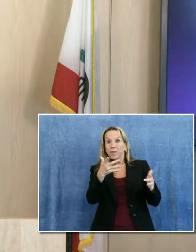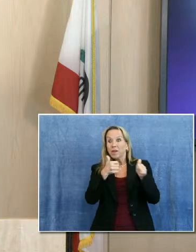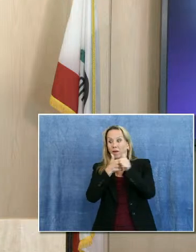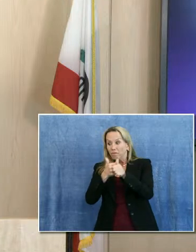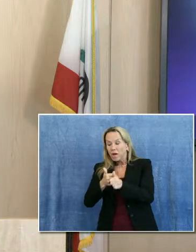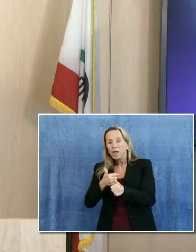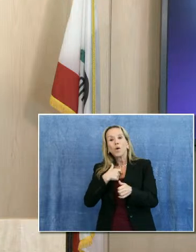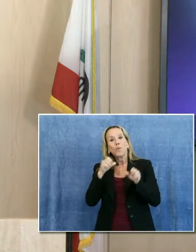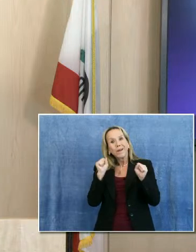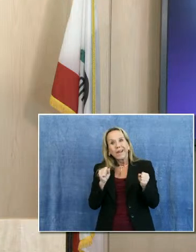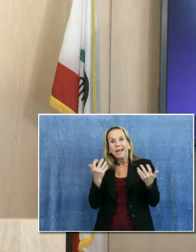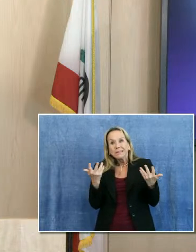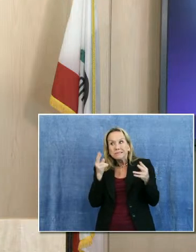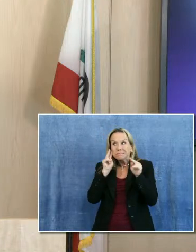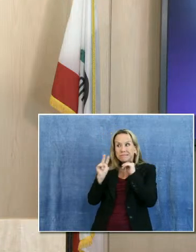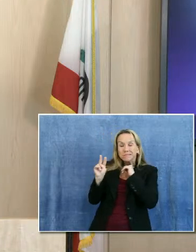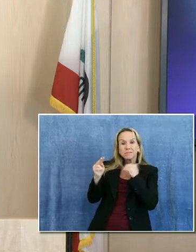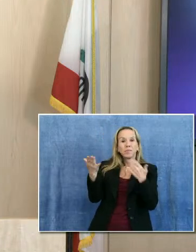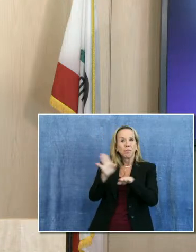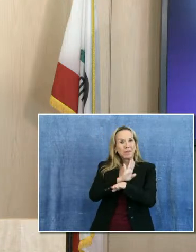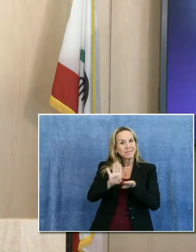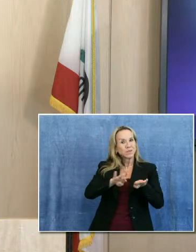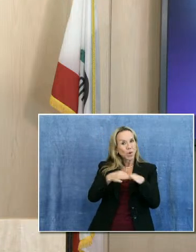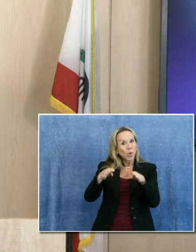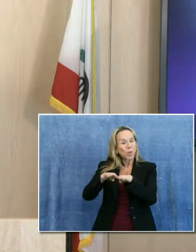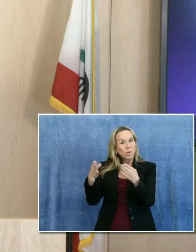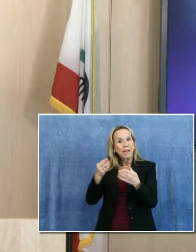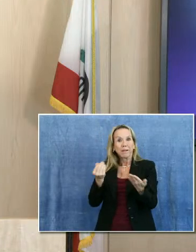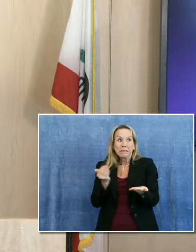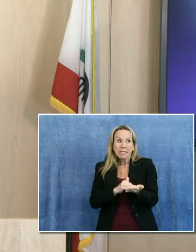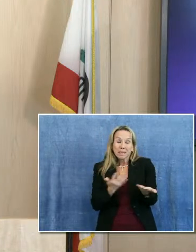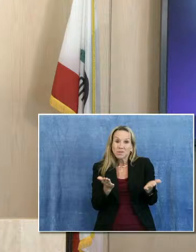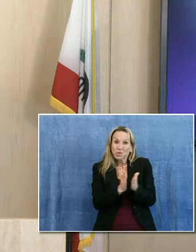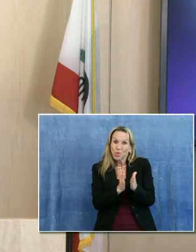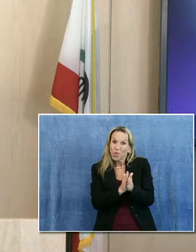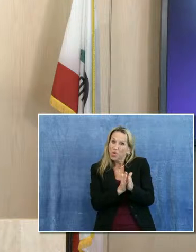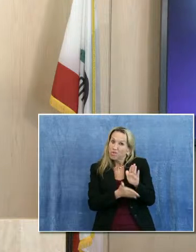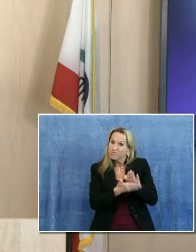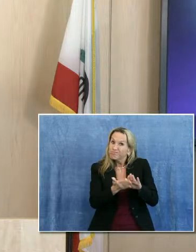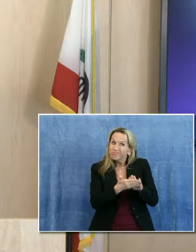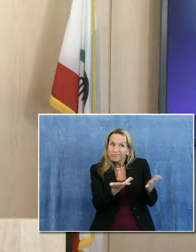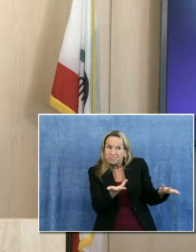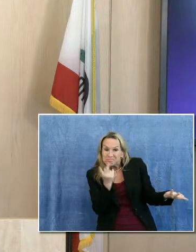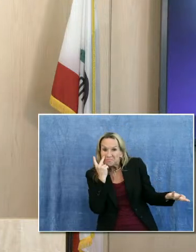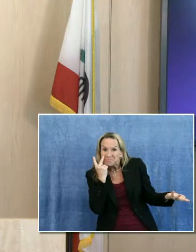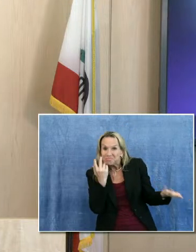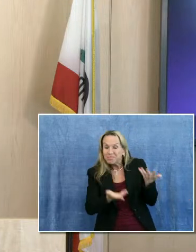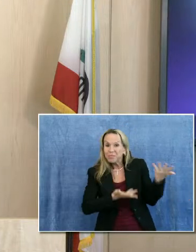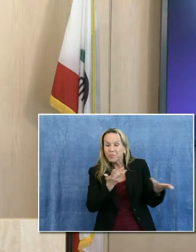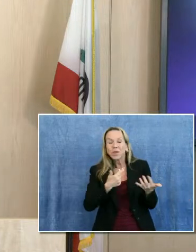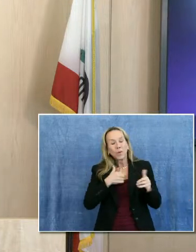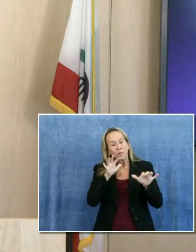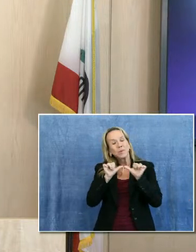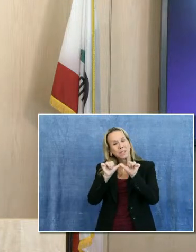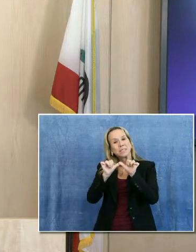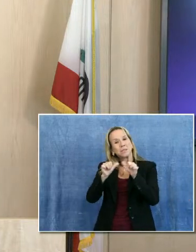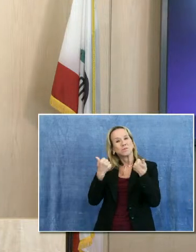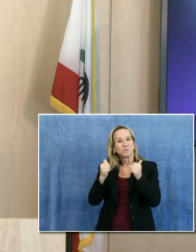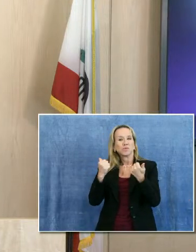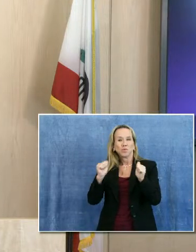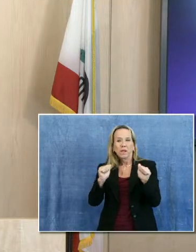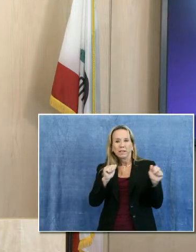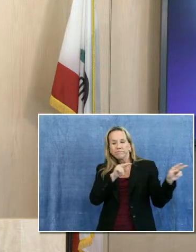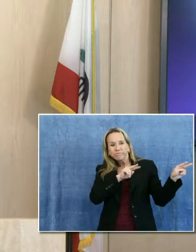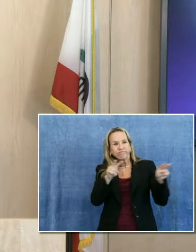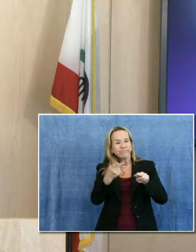open, potentially schools to get back up and running, and allow our region to move forward. And so we will continue our efforts